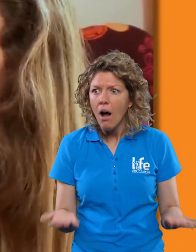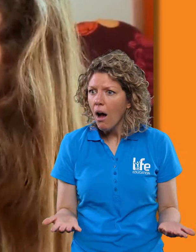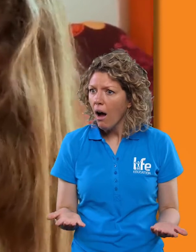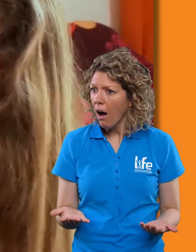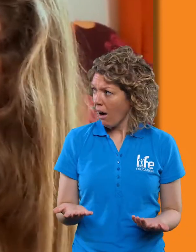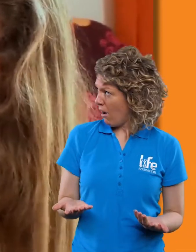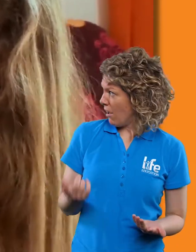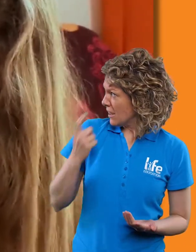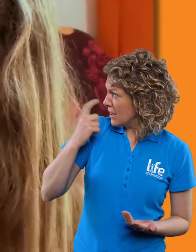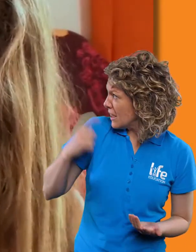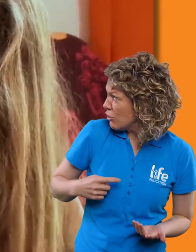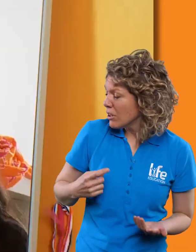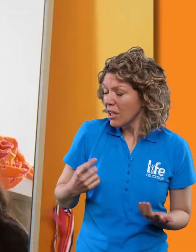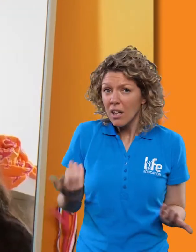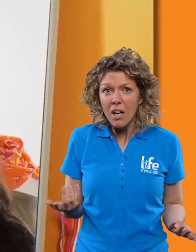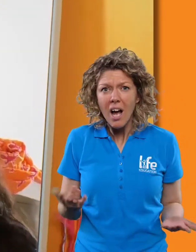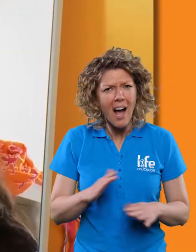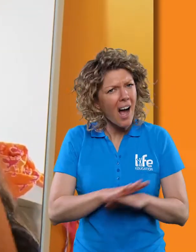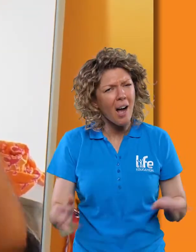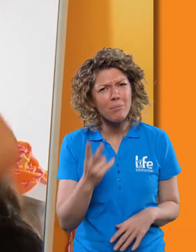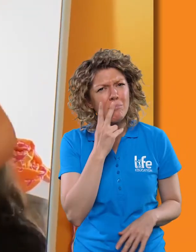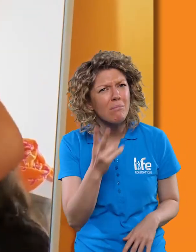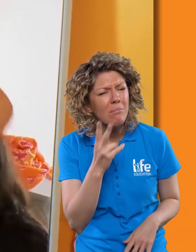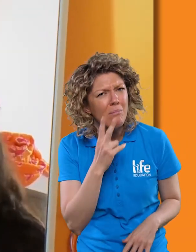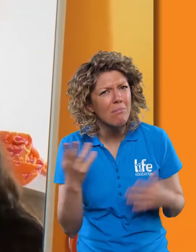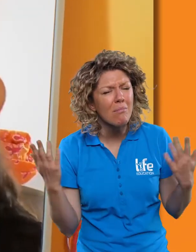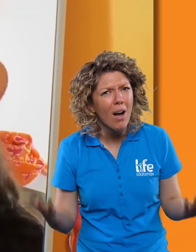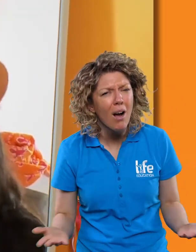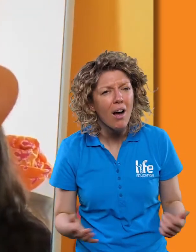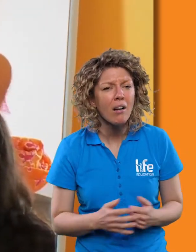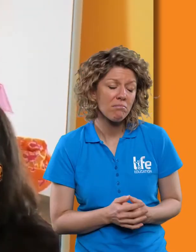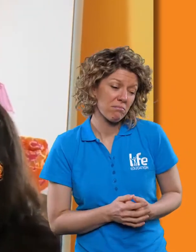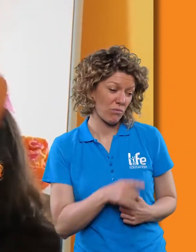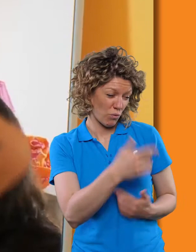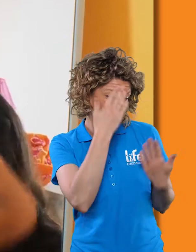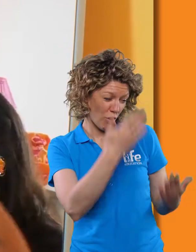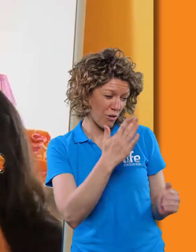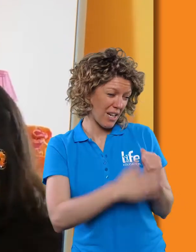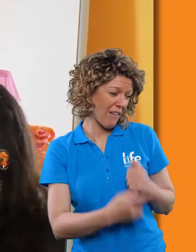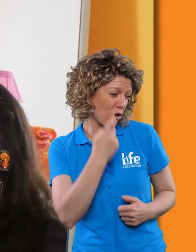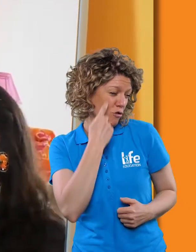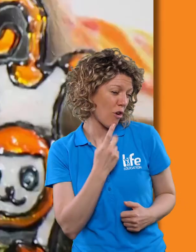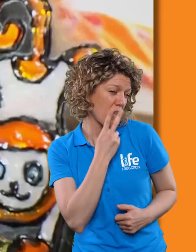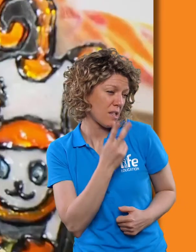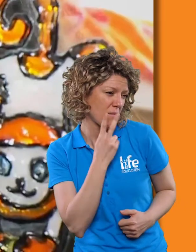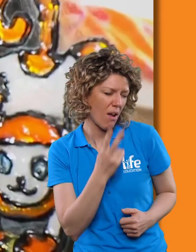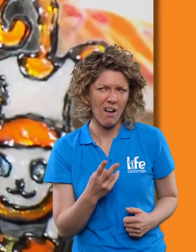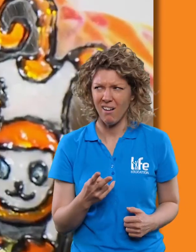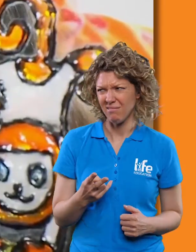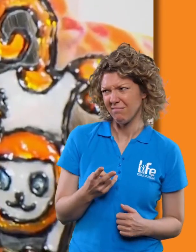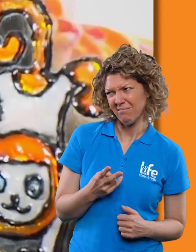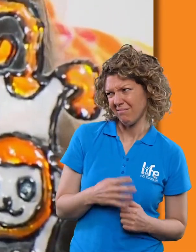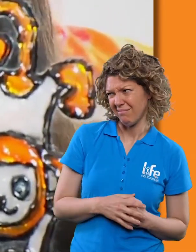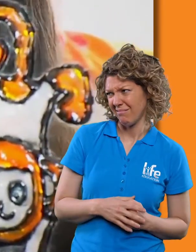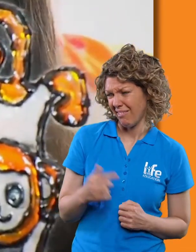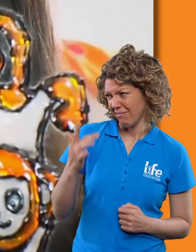Biggie. You know we hate smoking. Well, you've never tried it, so how do you know? I don't need to try it. I can smell it on people's